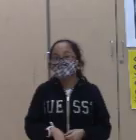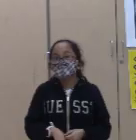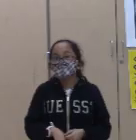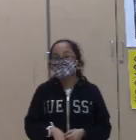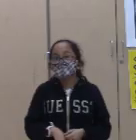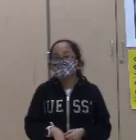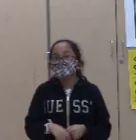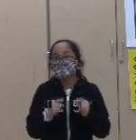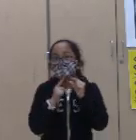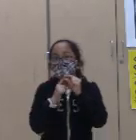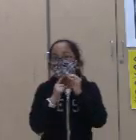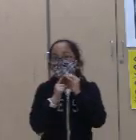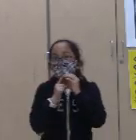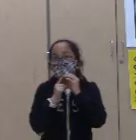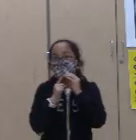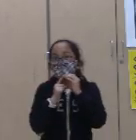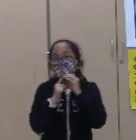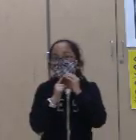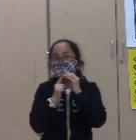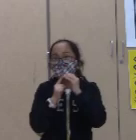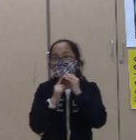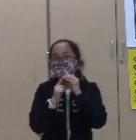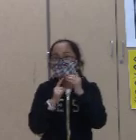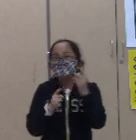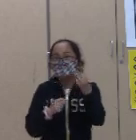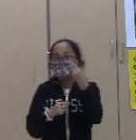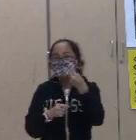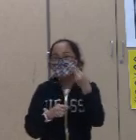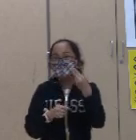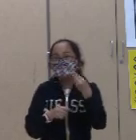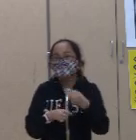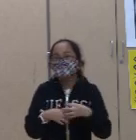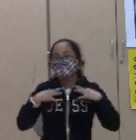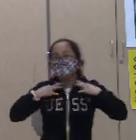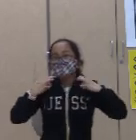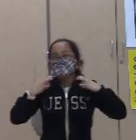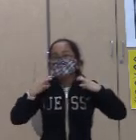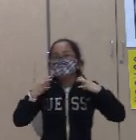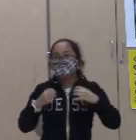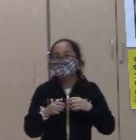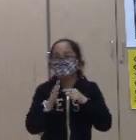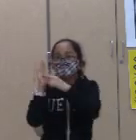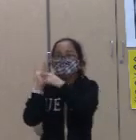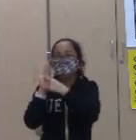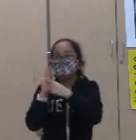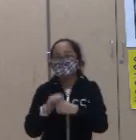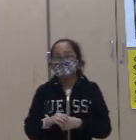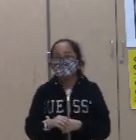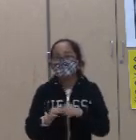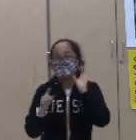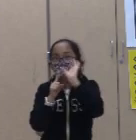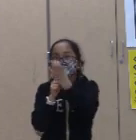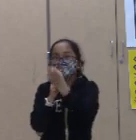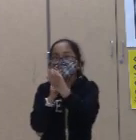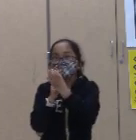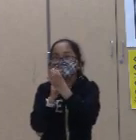French generals, they know that he was so smart, they call him Louverture because he always made an opening.